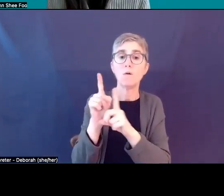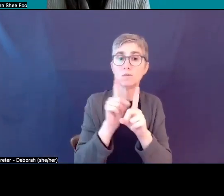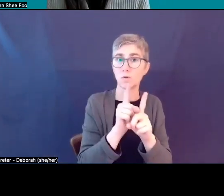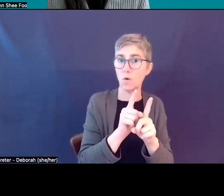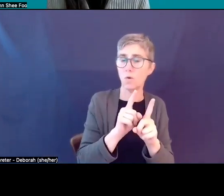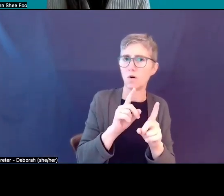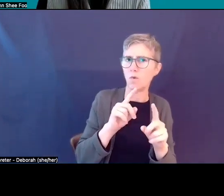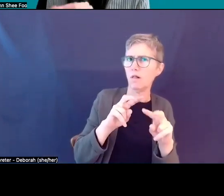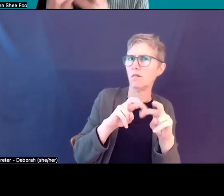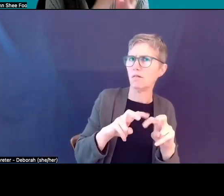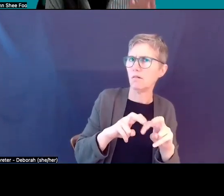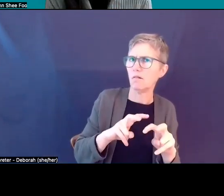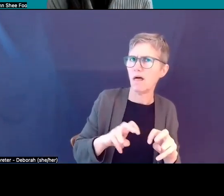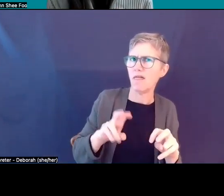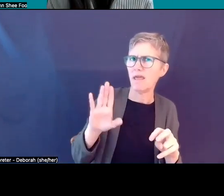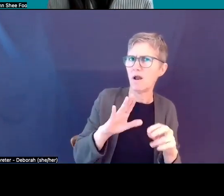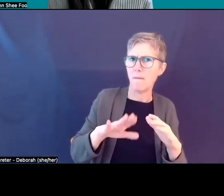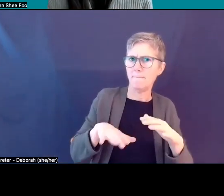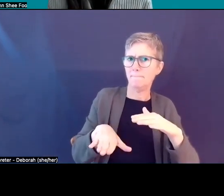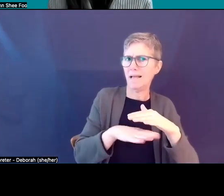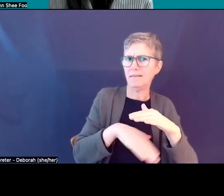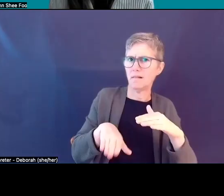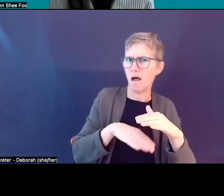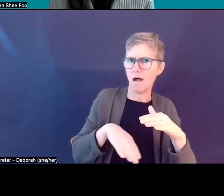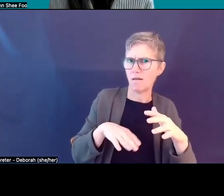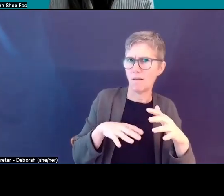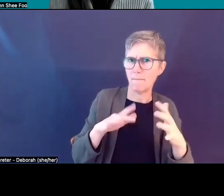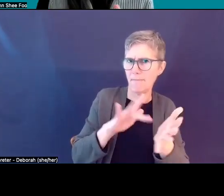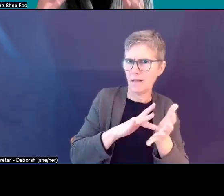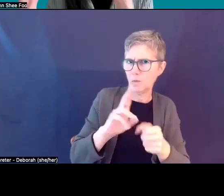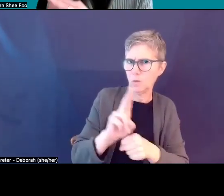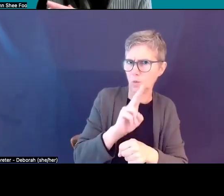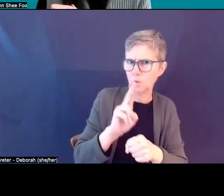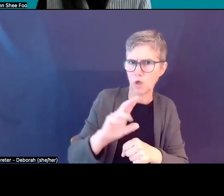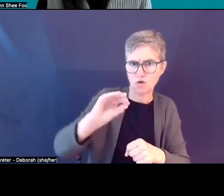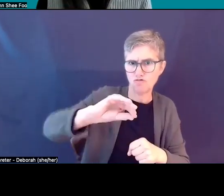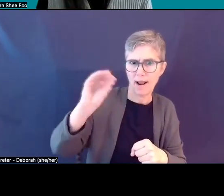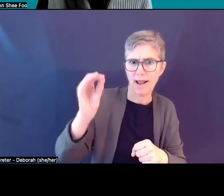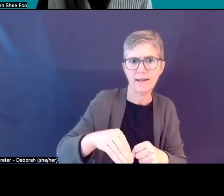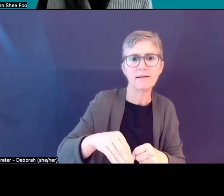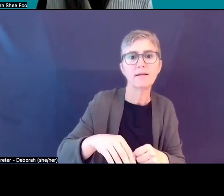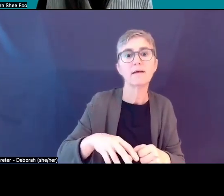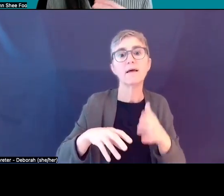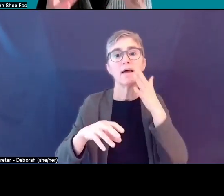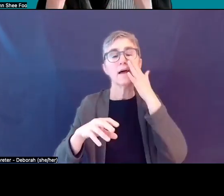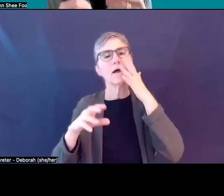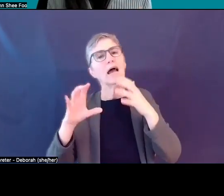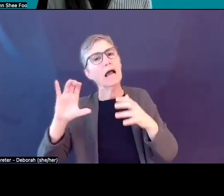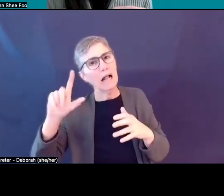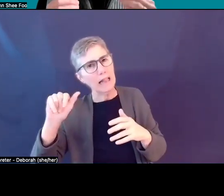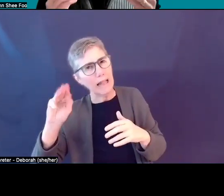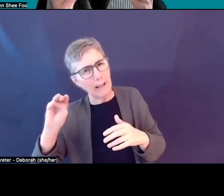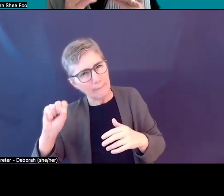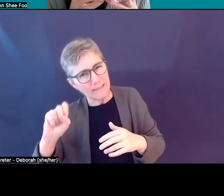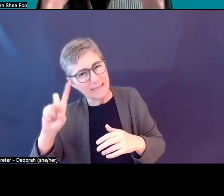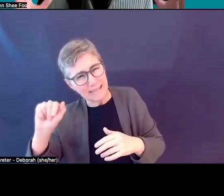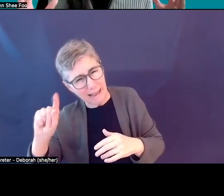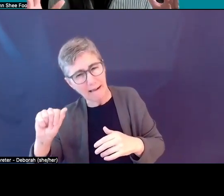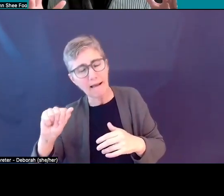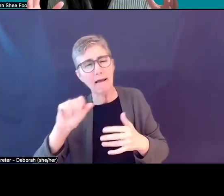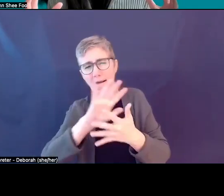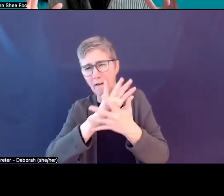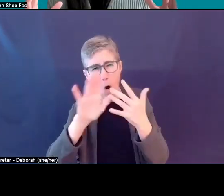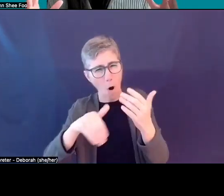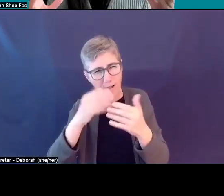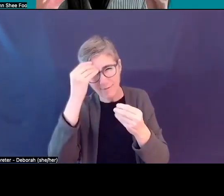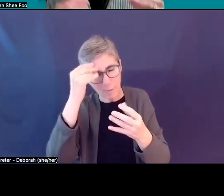in each CBHC using guided electronic health record queries, as well as claims data. And this is important not only to